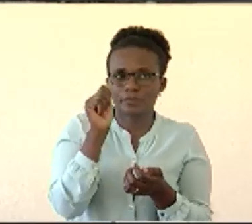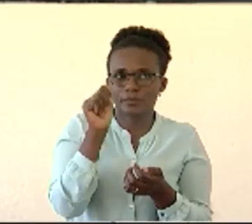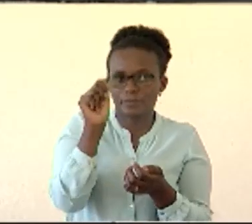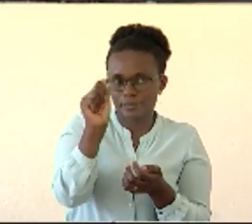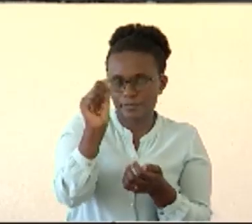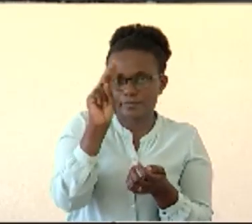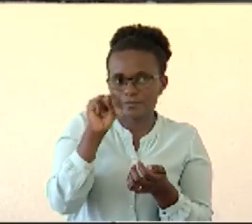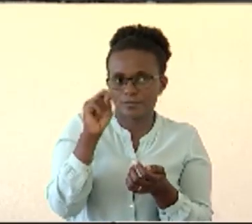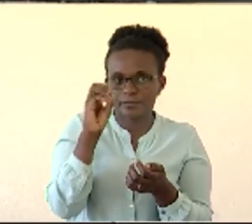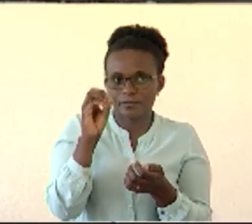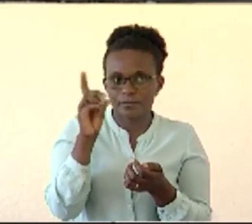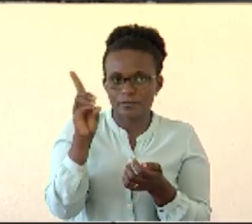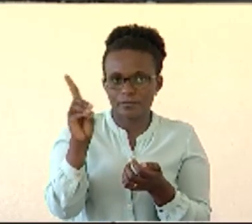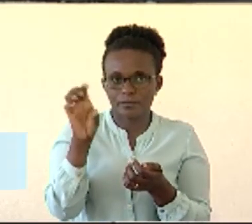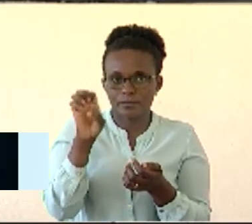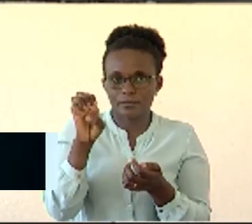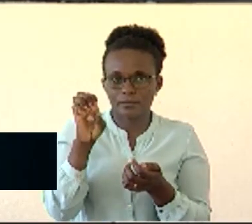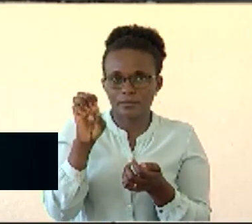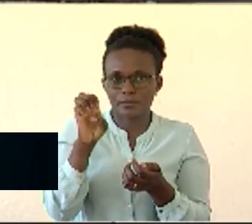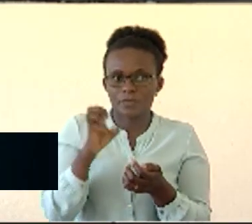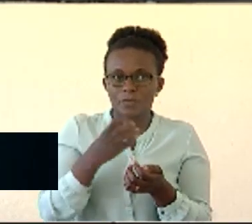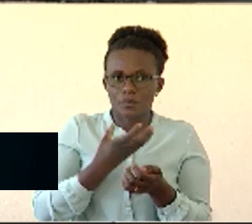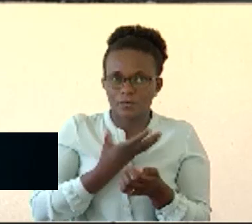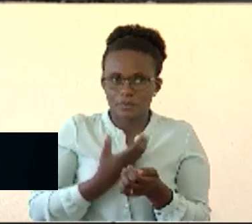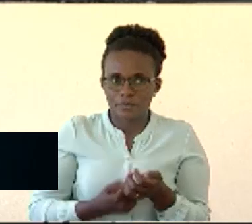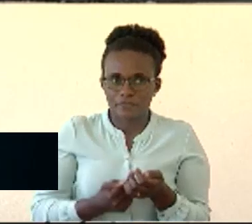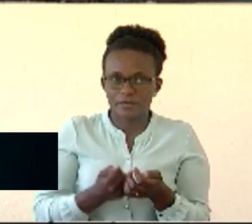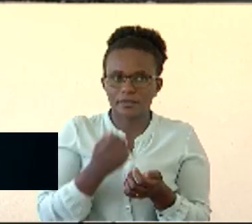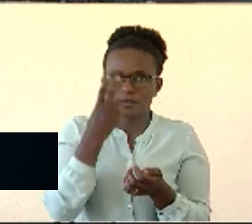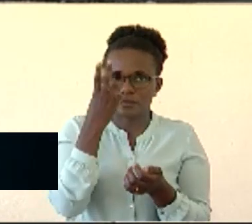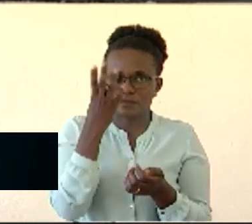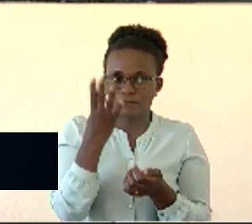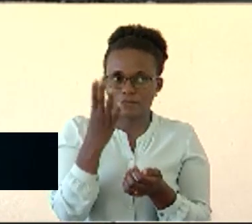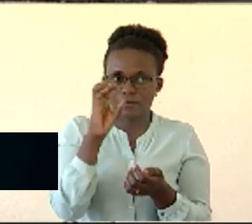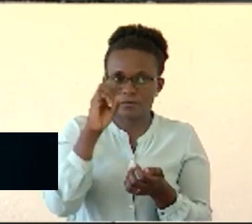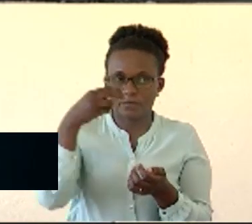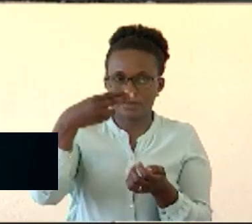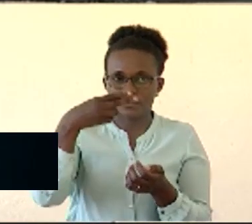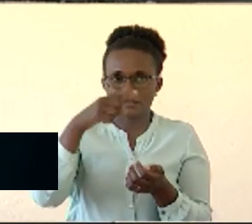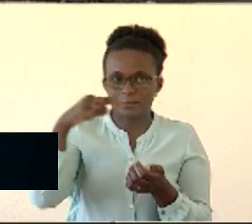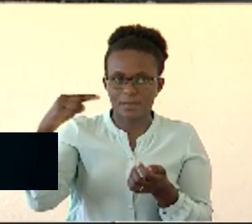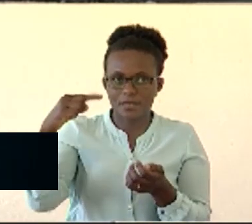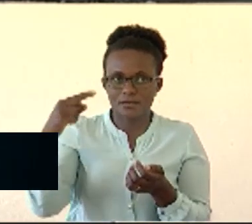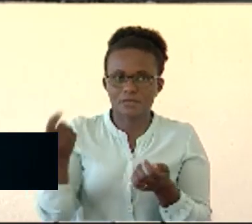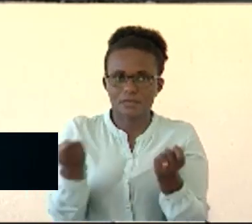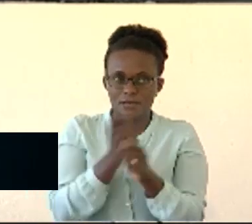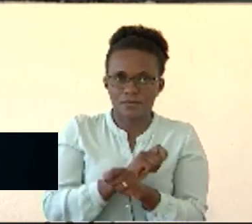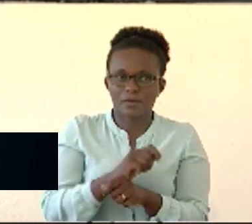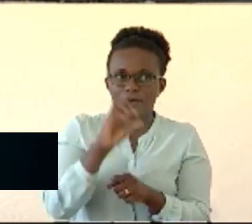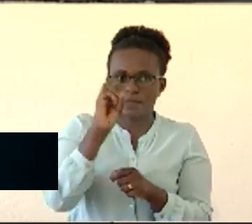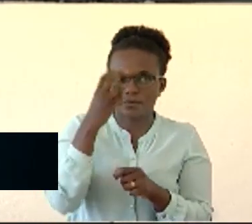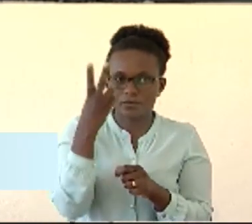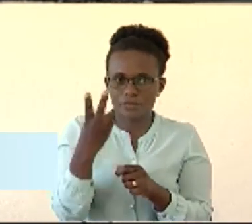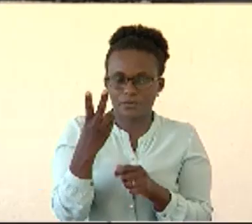you will have the oxygen discharging, so you have a colorless gas. That is where you will have